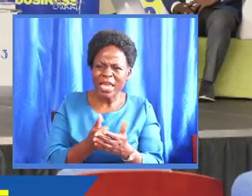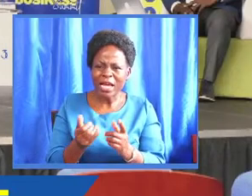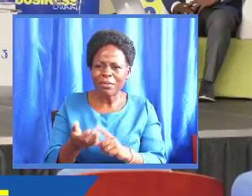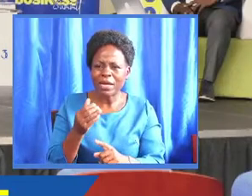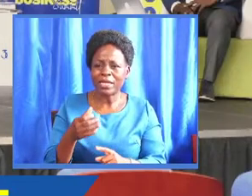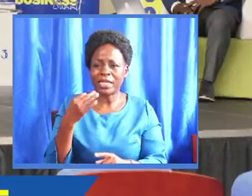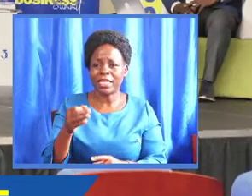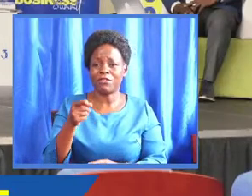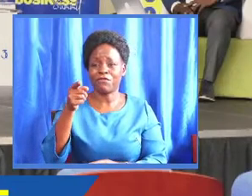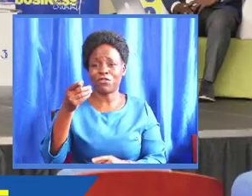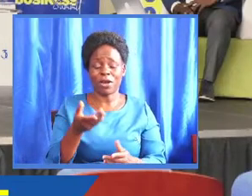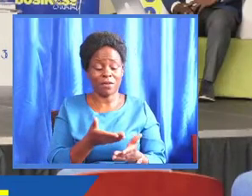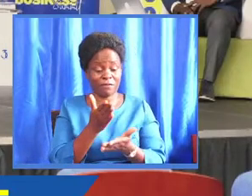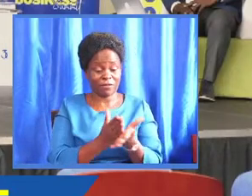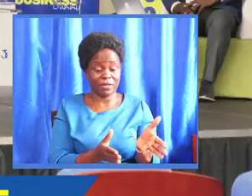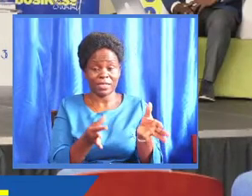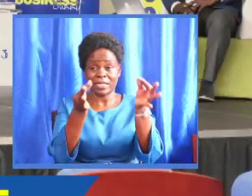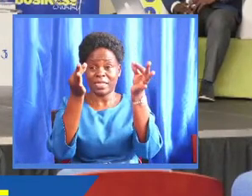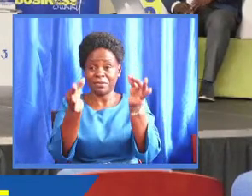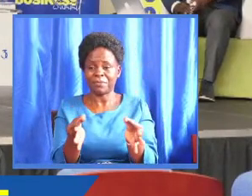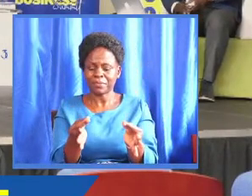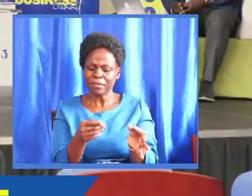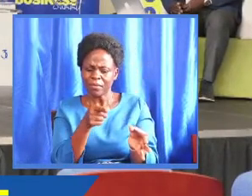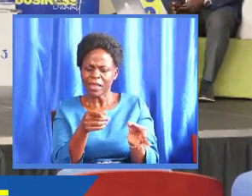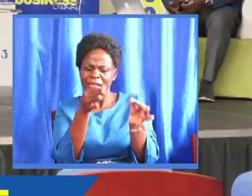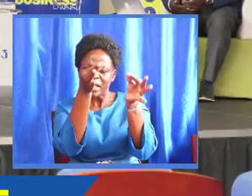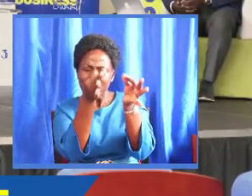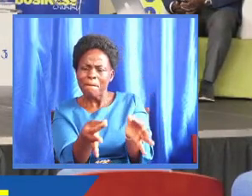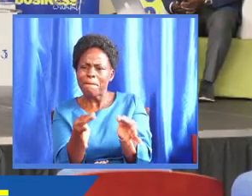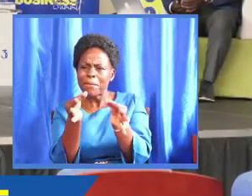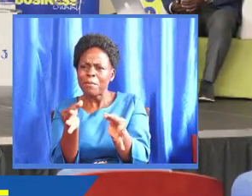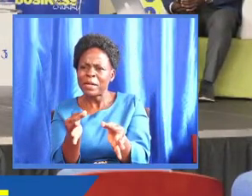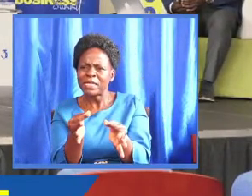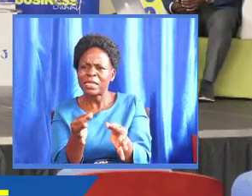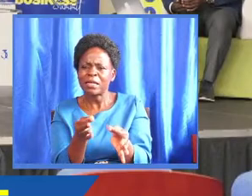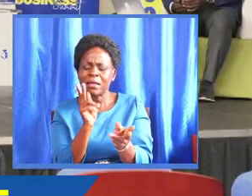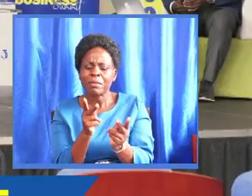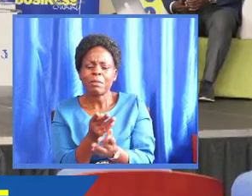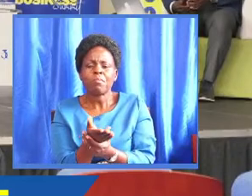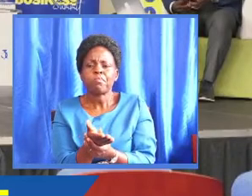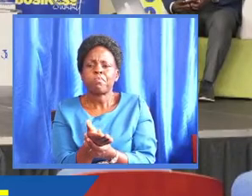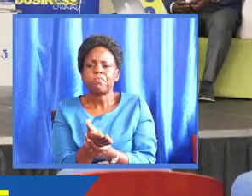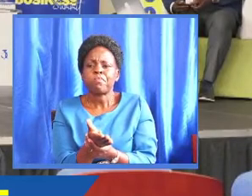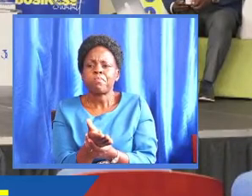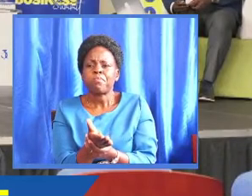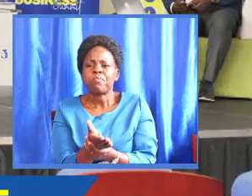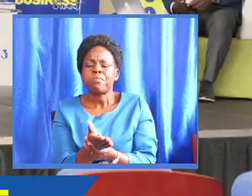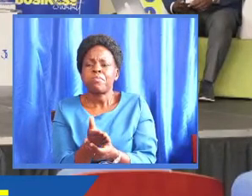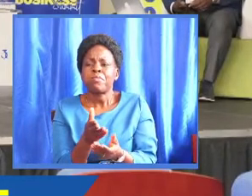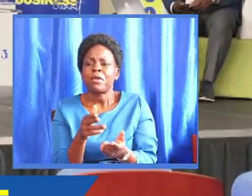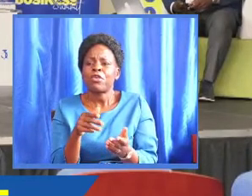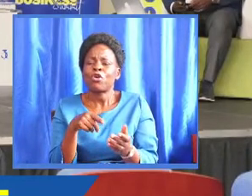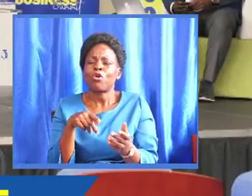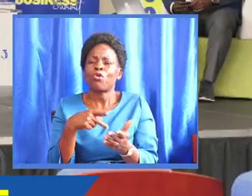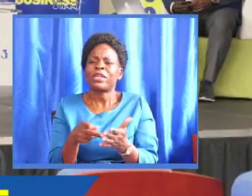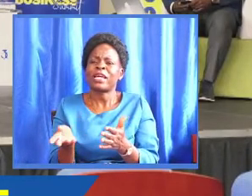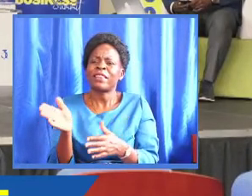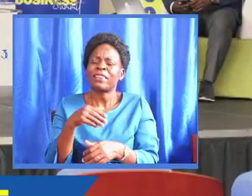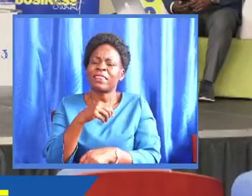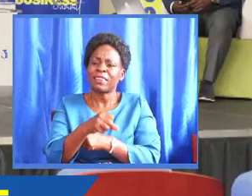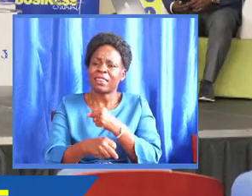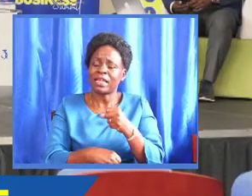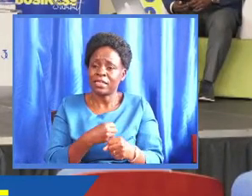If you have a property and this property has no occupant, your return that year will show